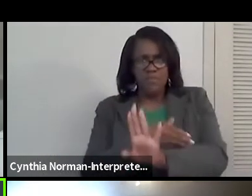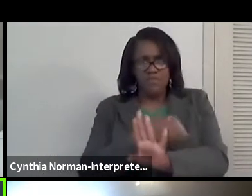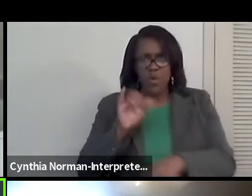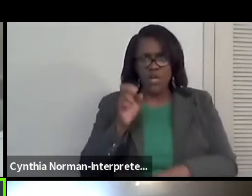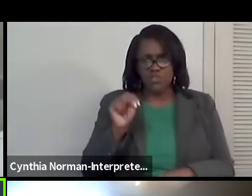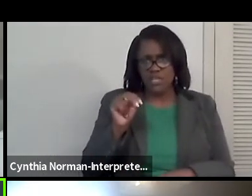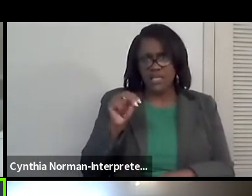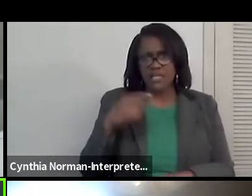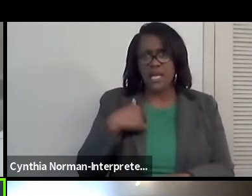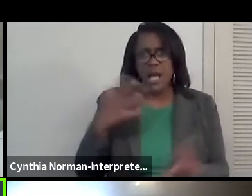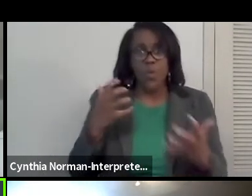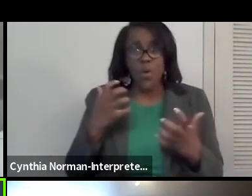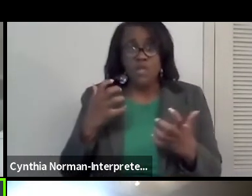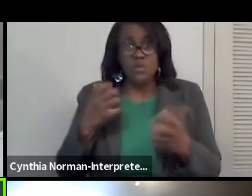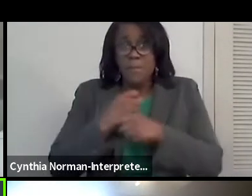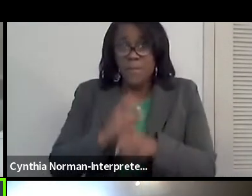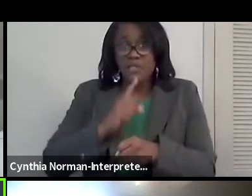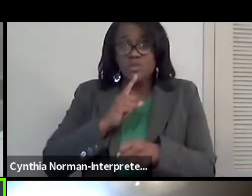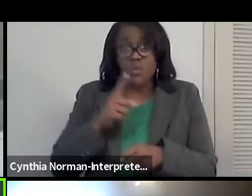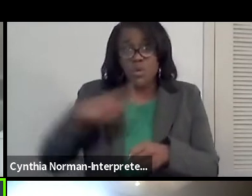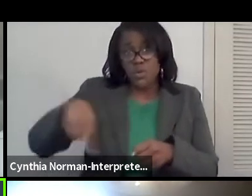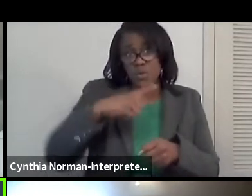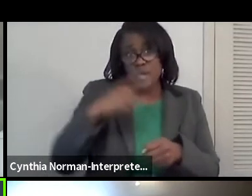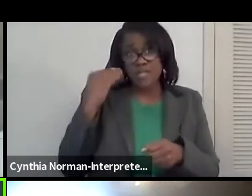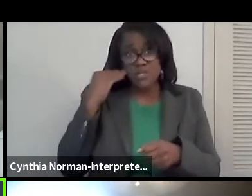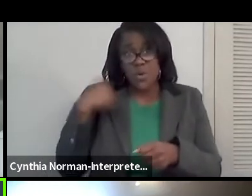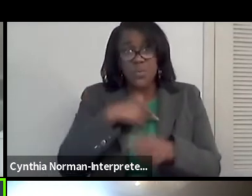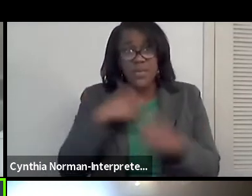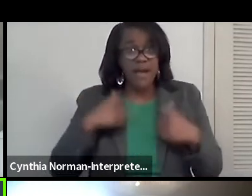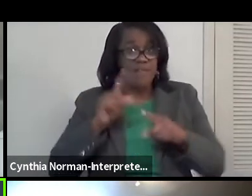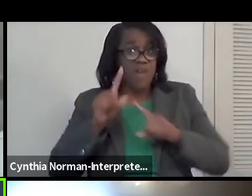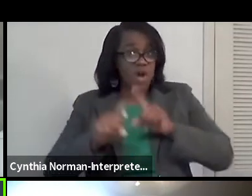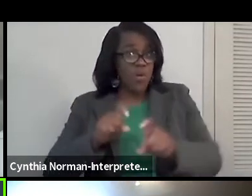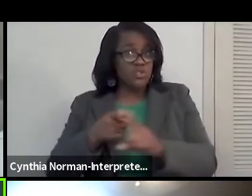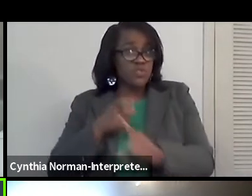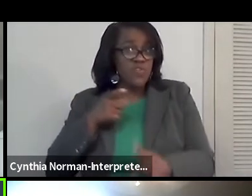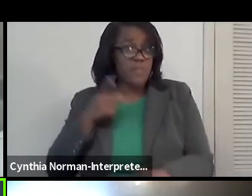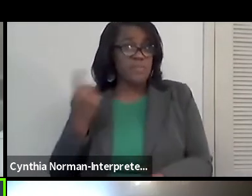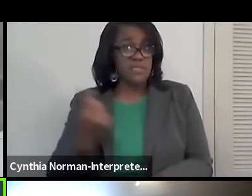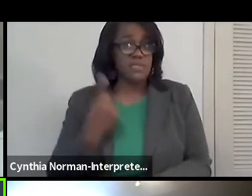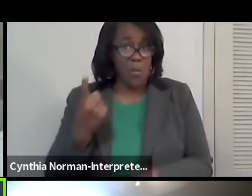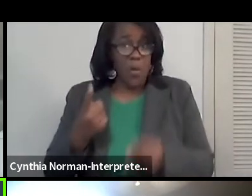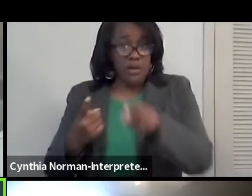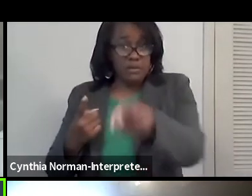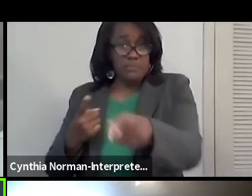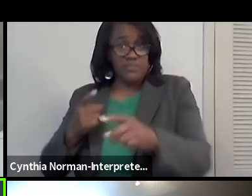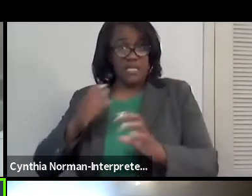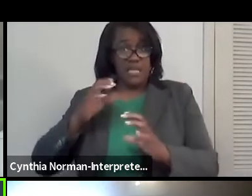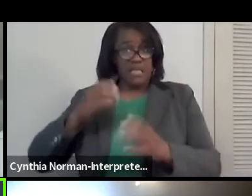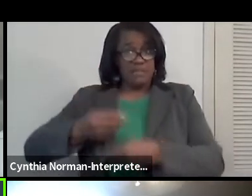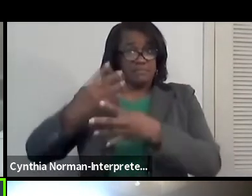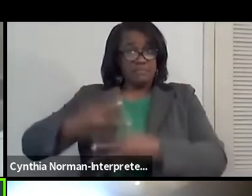I just want to make sure that you know you actually have a question from someone on the in the chat.